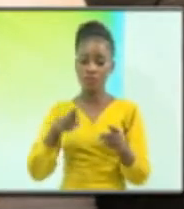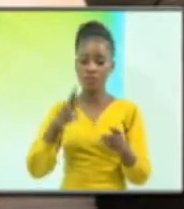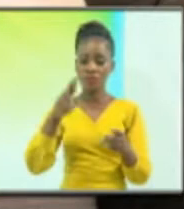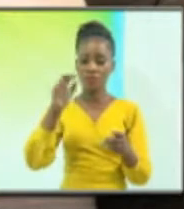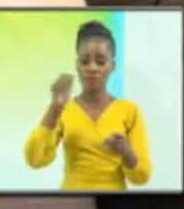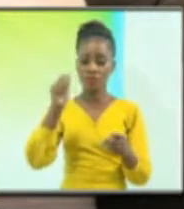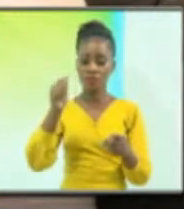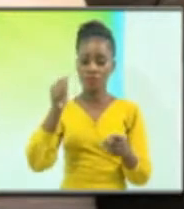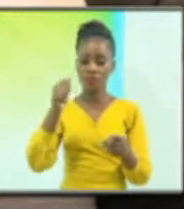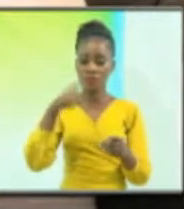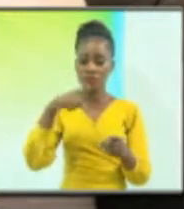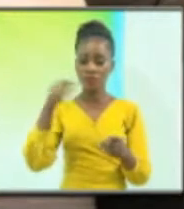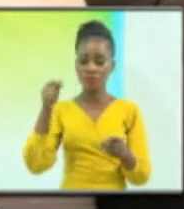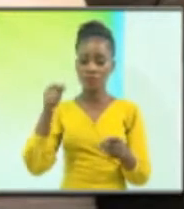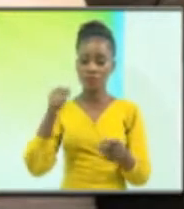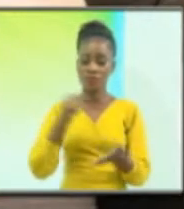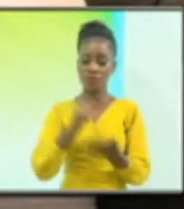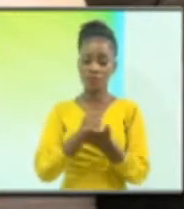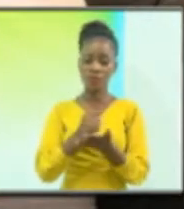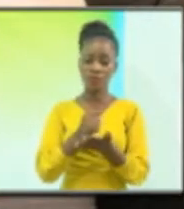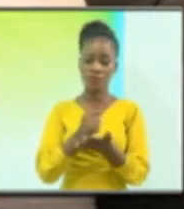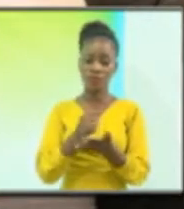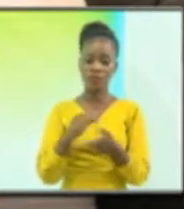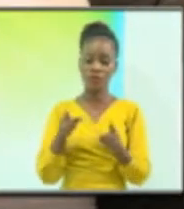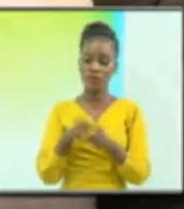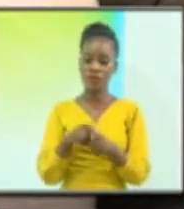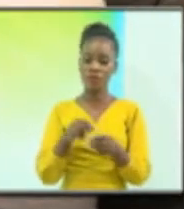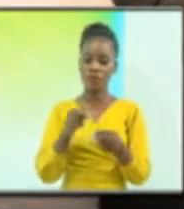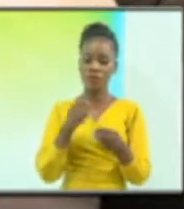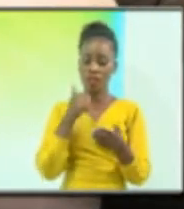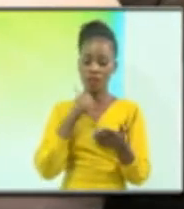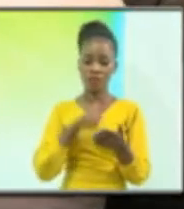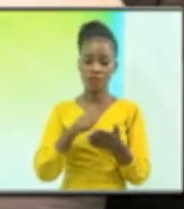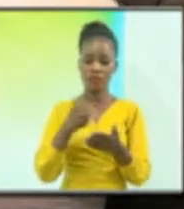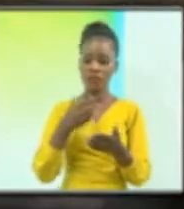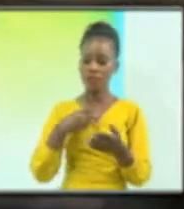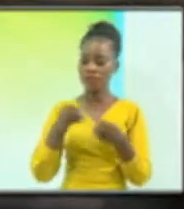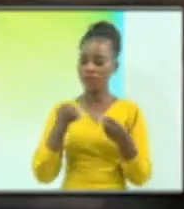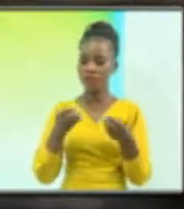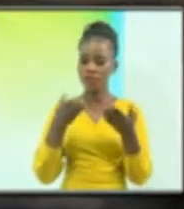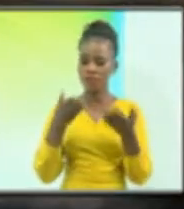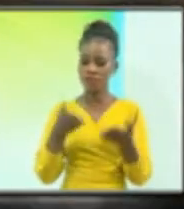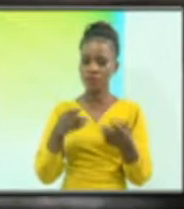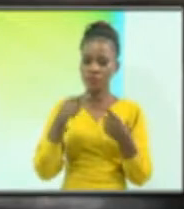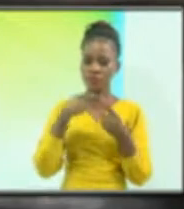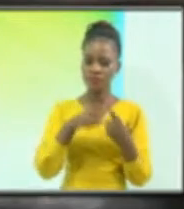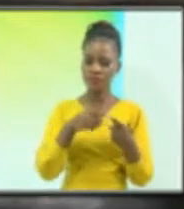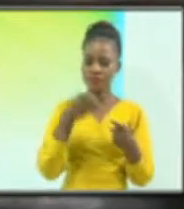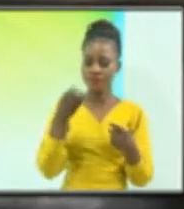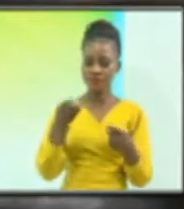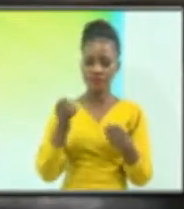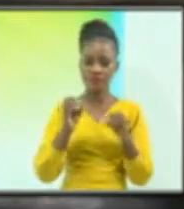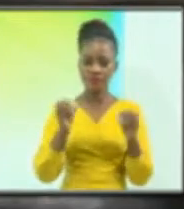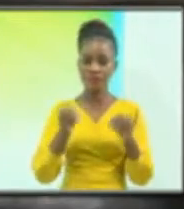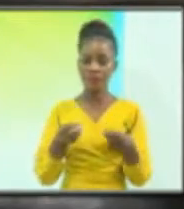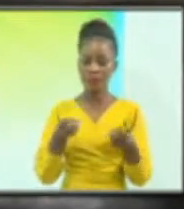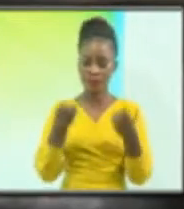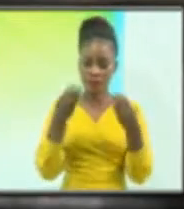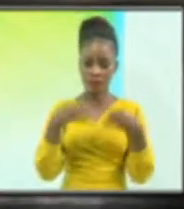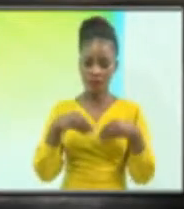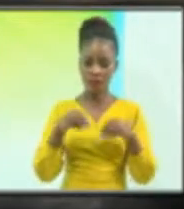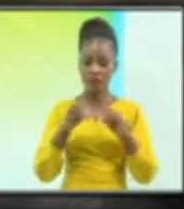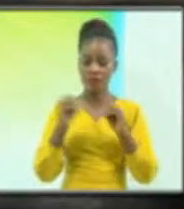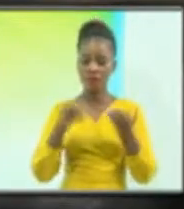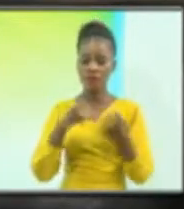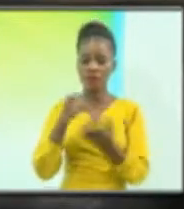you go to pay in the bank. You can pay using mobile money. Why don't I pay you to your account? Because it is not allowed. This money is not